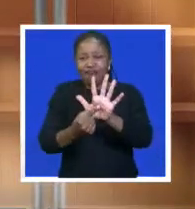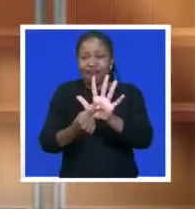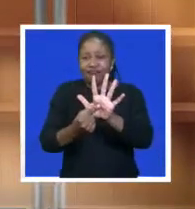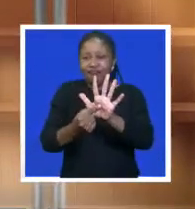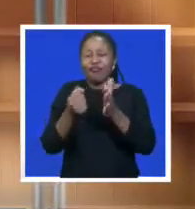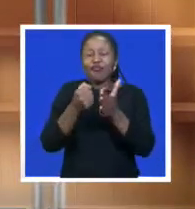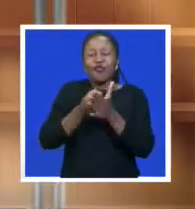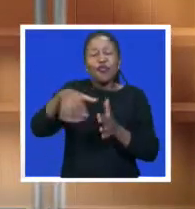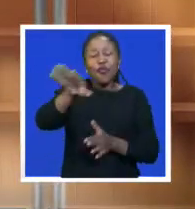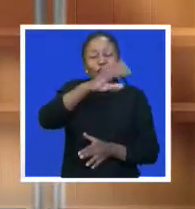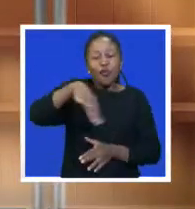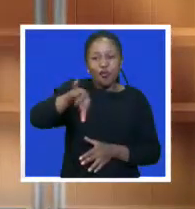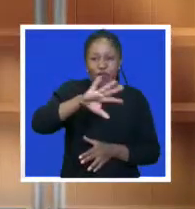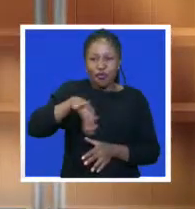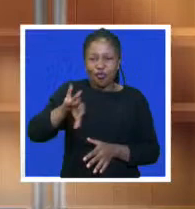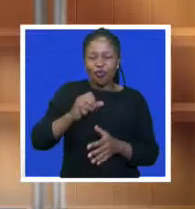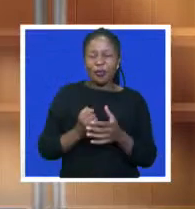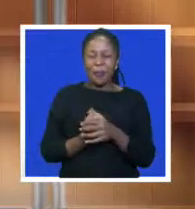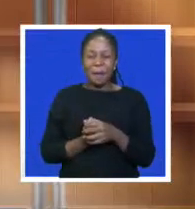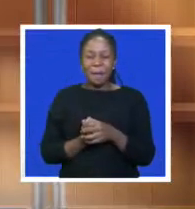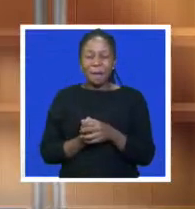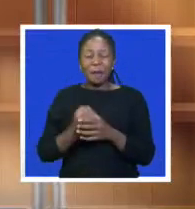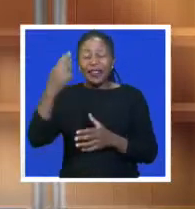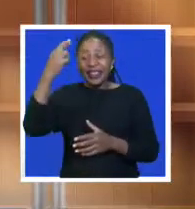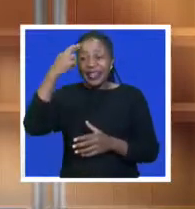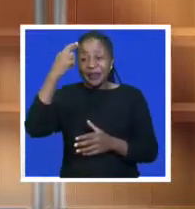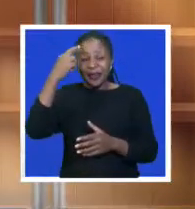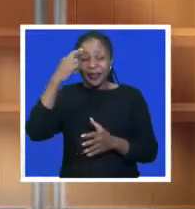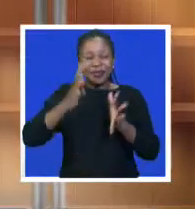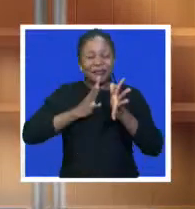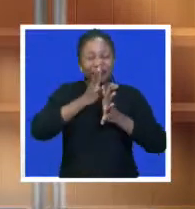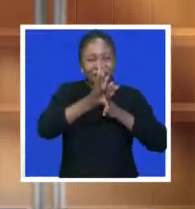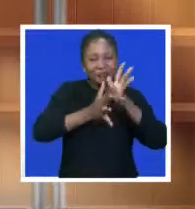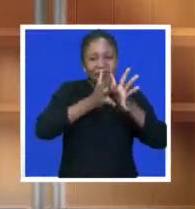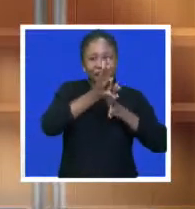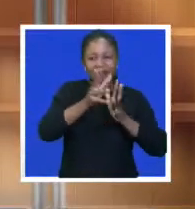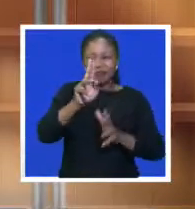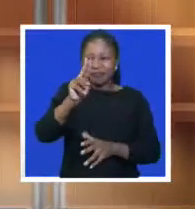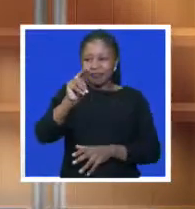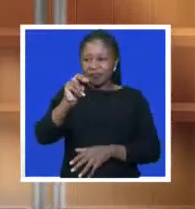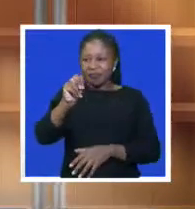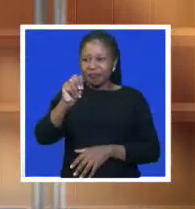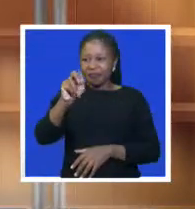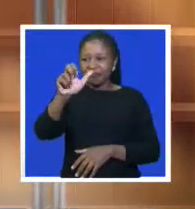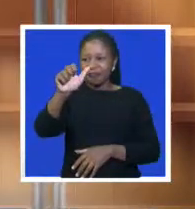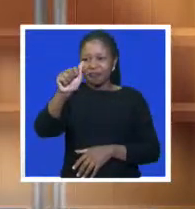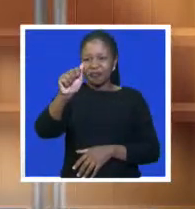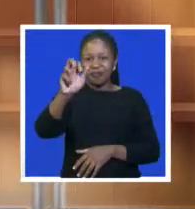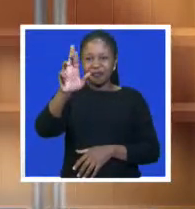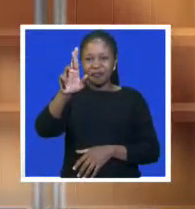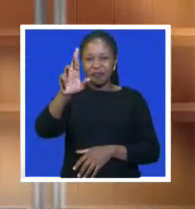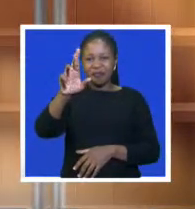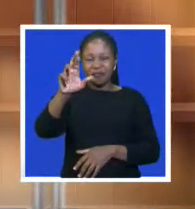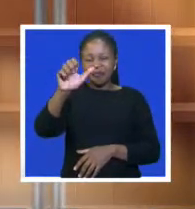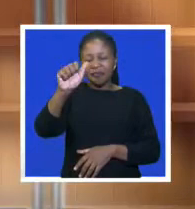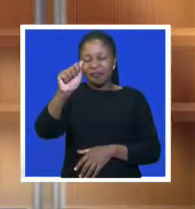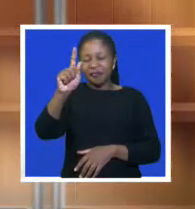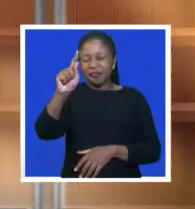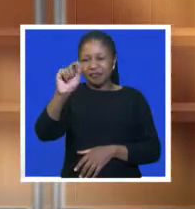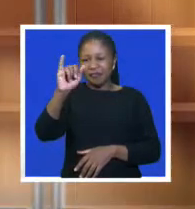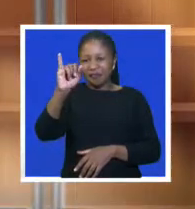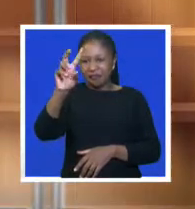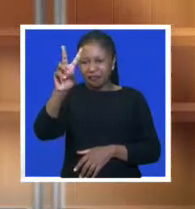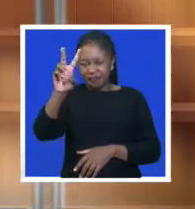narrative text. So in the introduction, it is usual that we are going to find these things. And from the problem or from